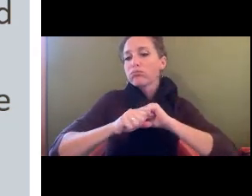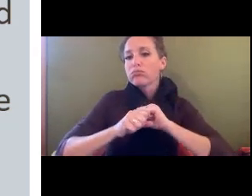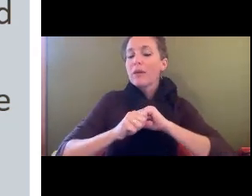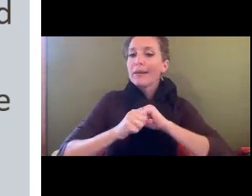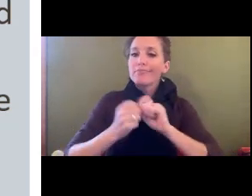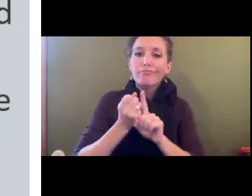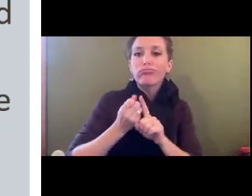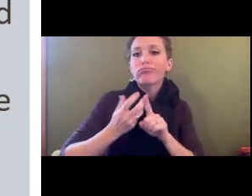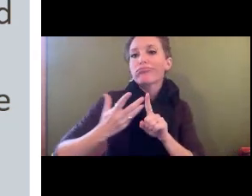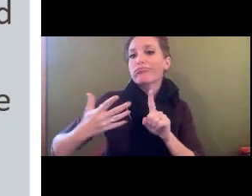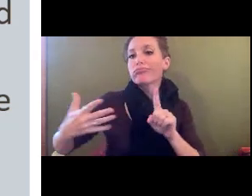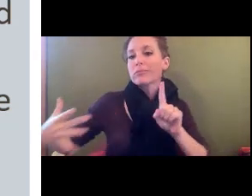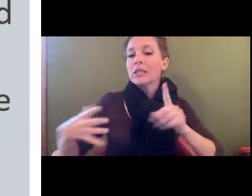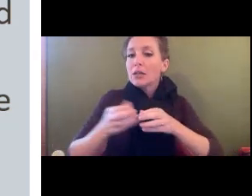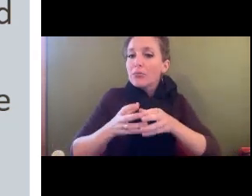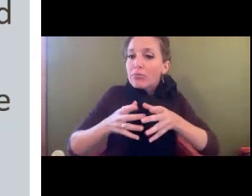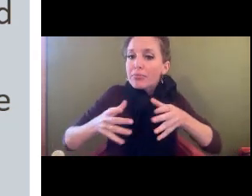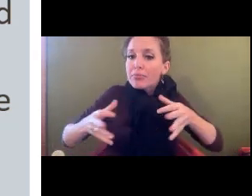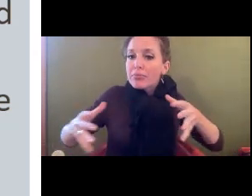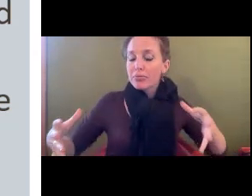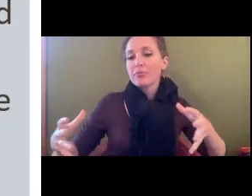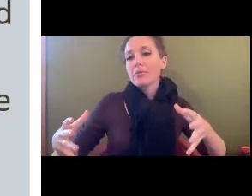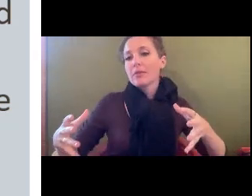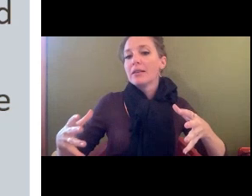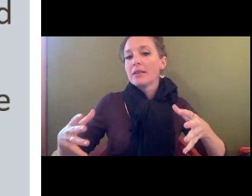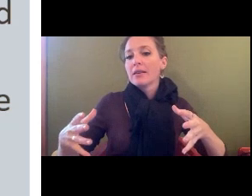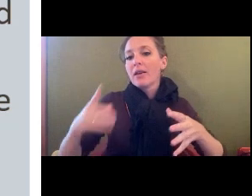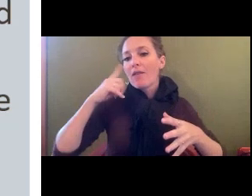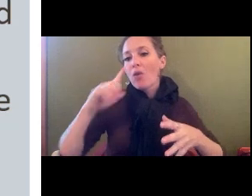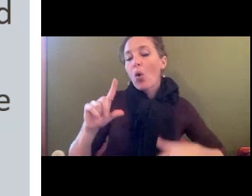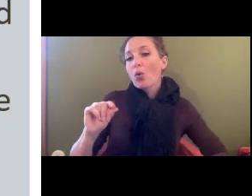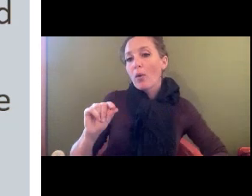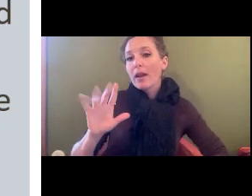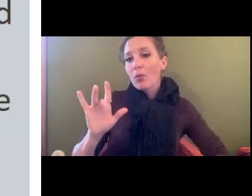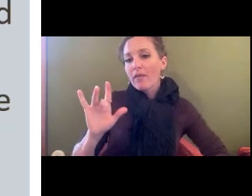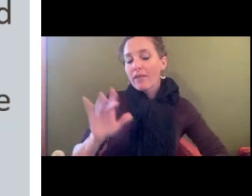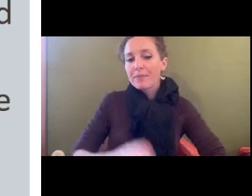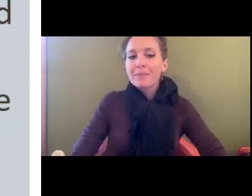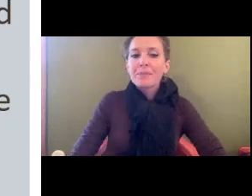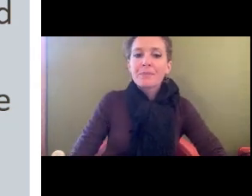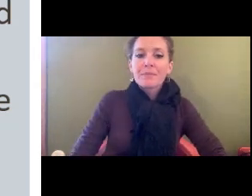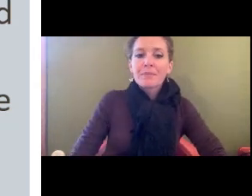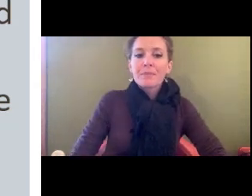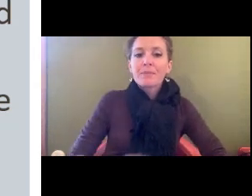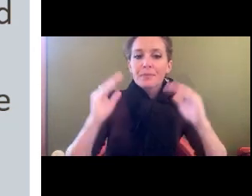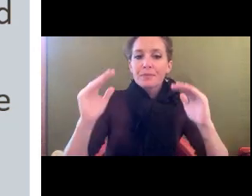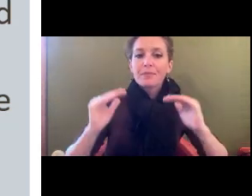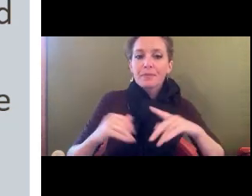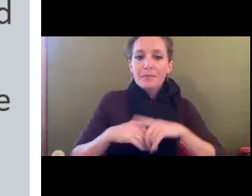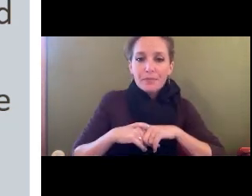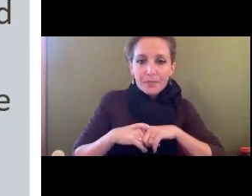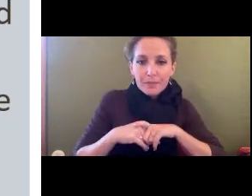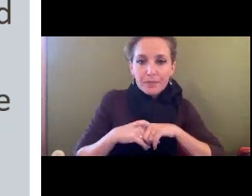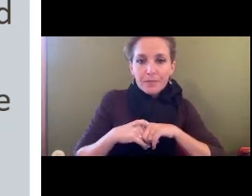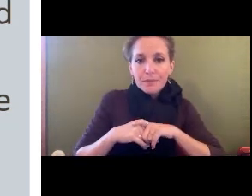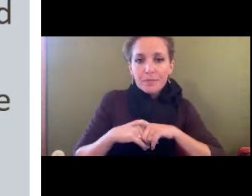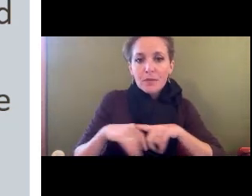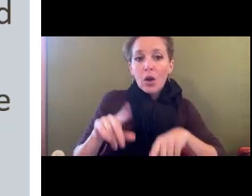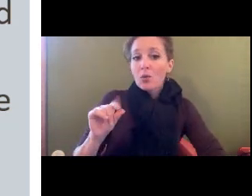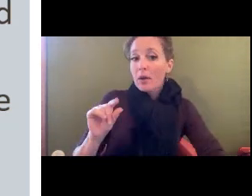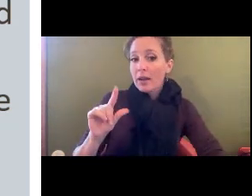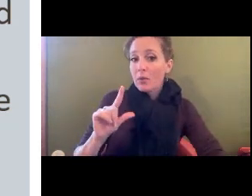just happen, but to increase in 2025. And in 2026, FAO